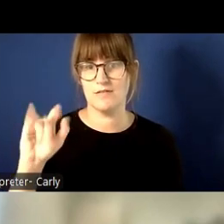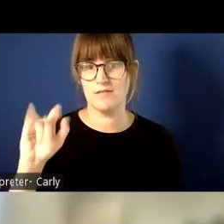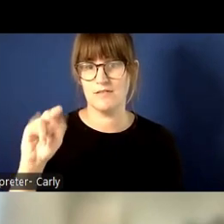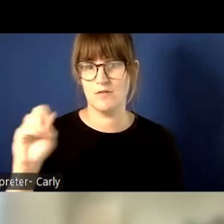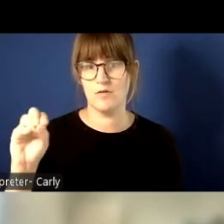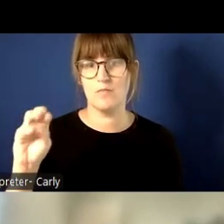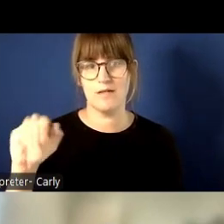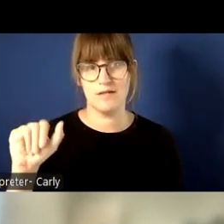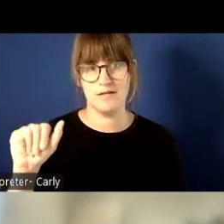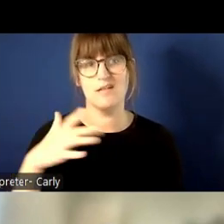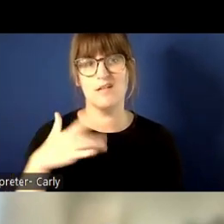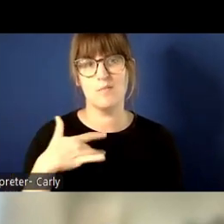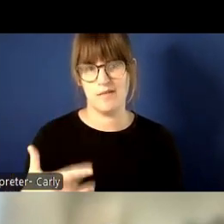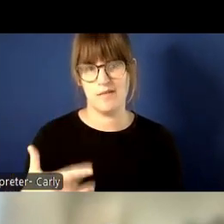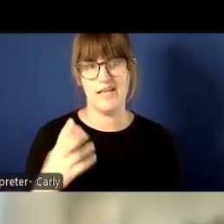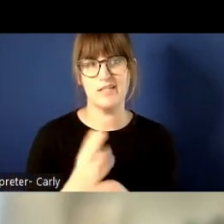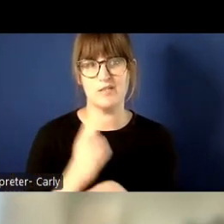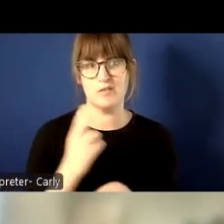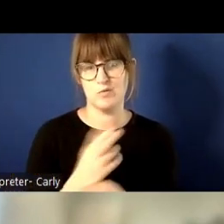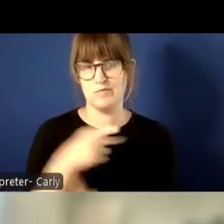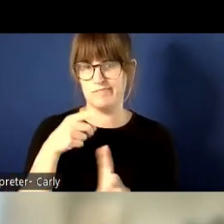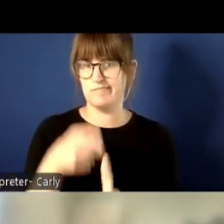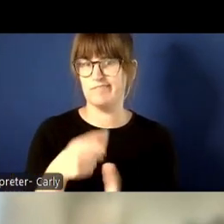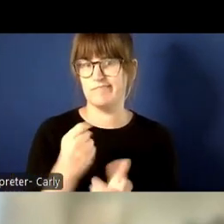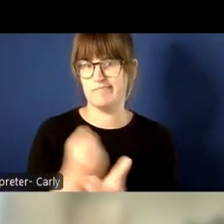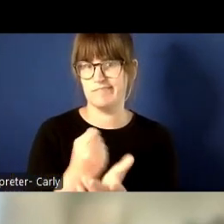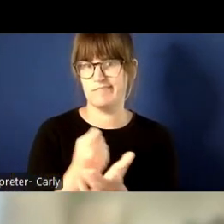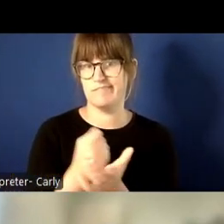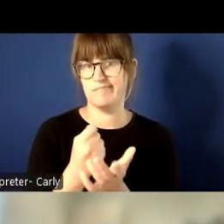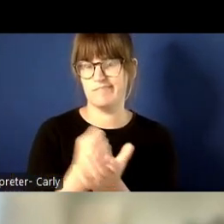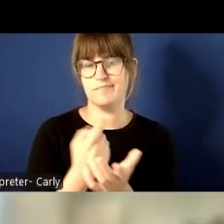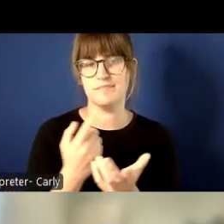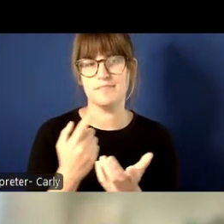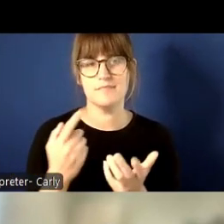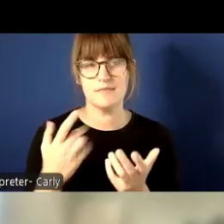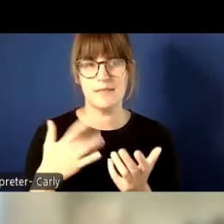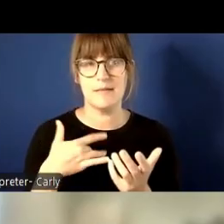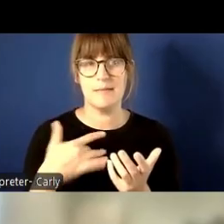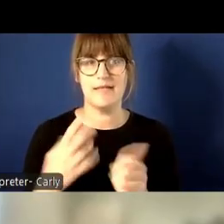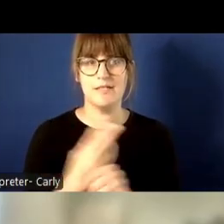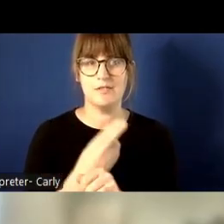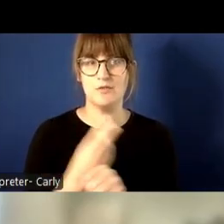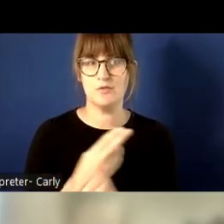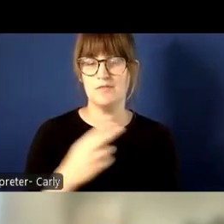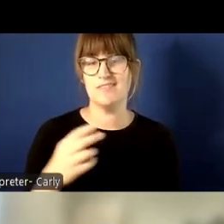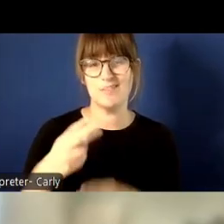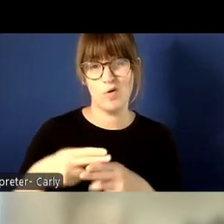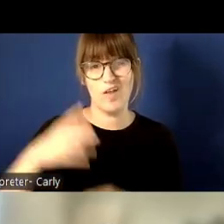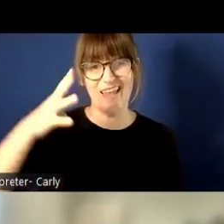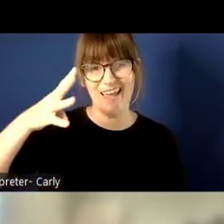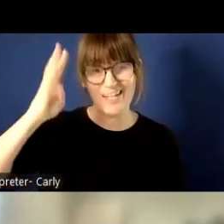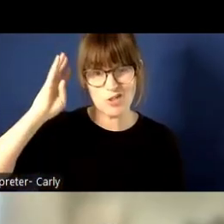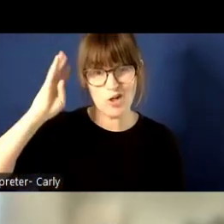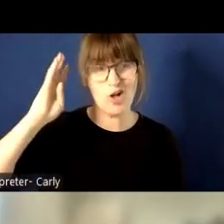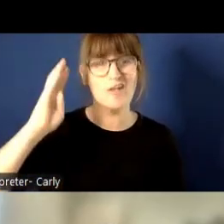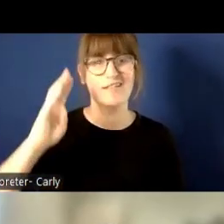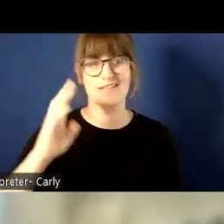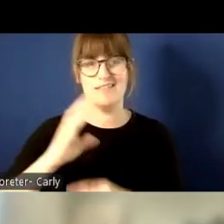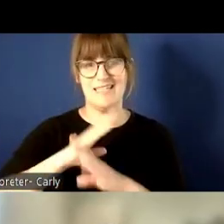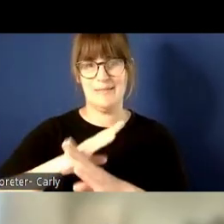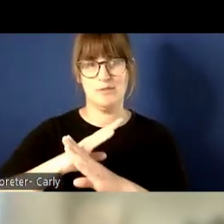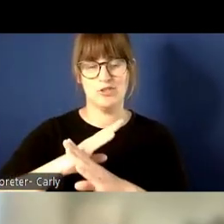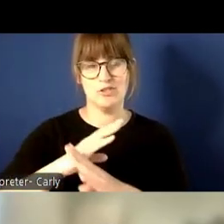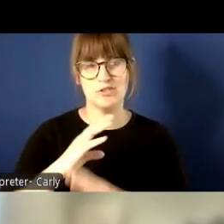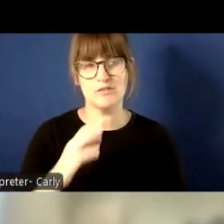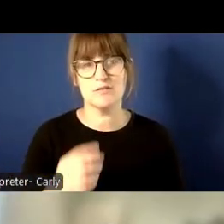locally advanced or metastatic basal cell. We use these things called systemic hedgehog inhibitors because the most commonly mutated pathway in basal cell